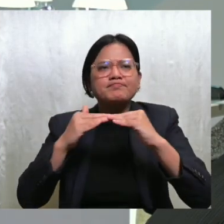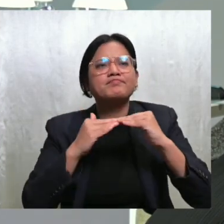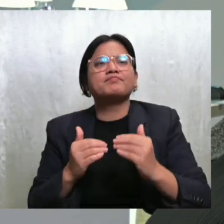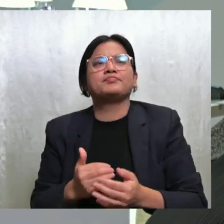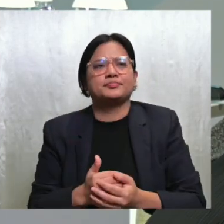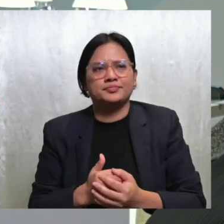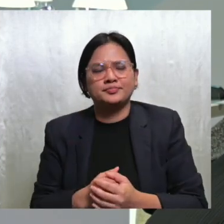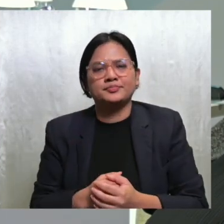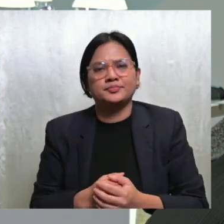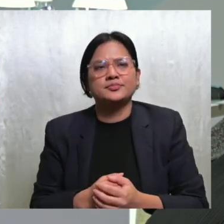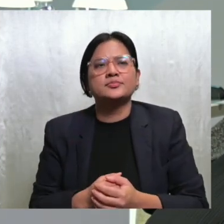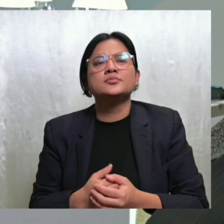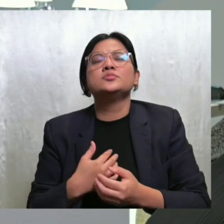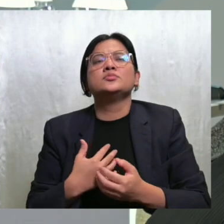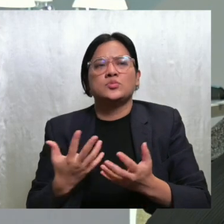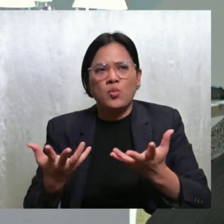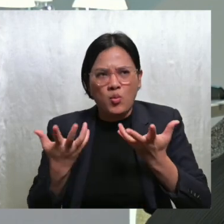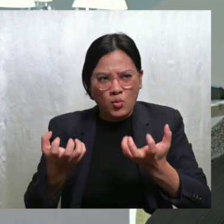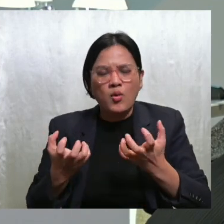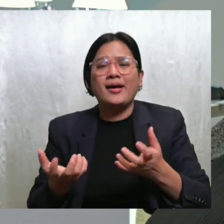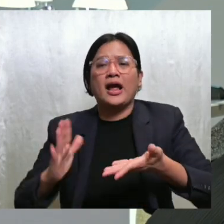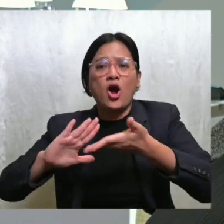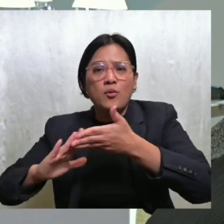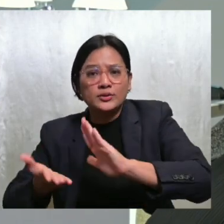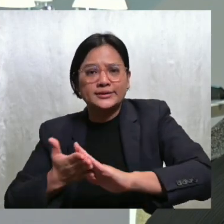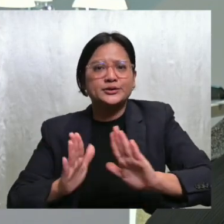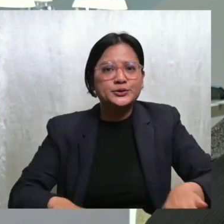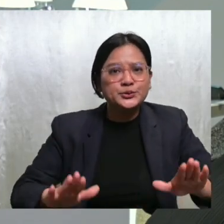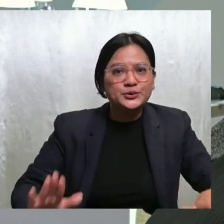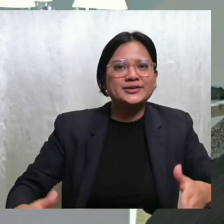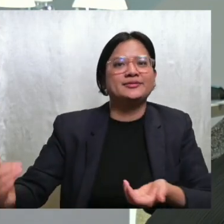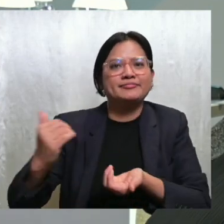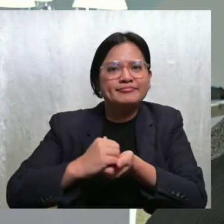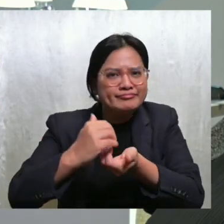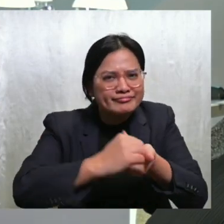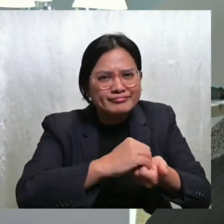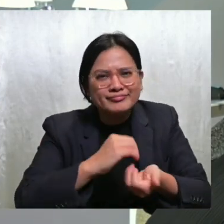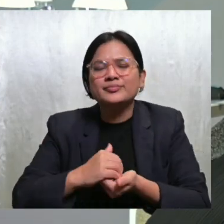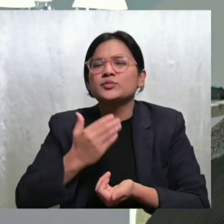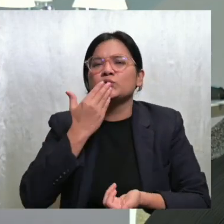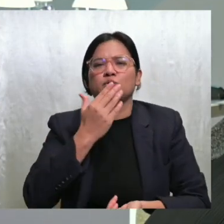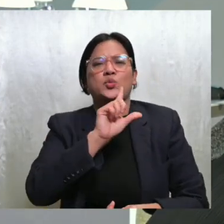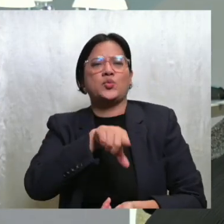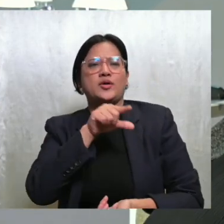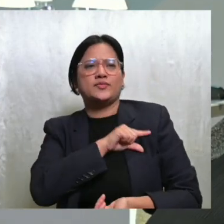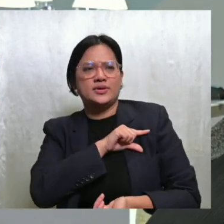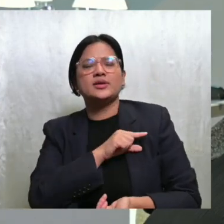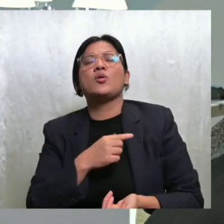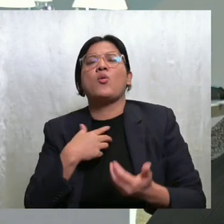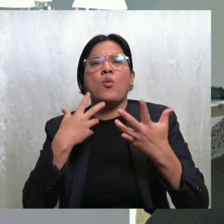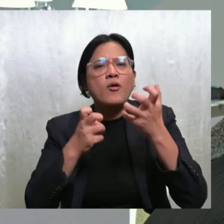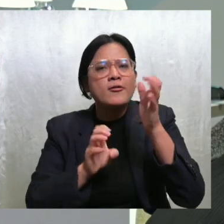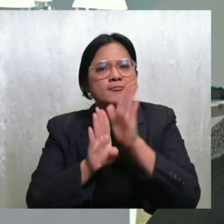improve education quality and to enable teacher development, enhance the curriculum, and drive the institutional